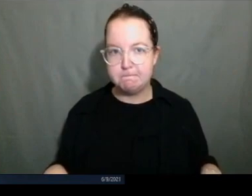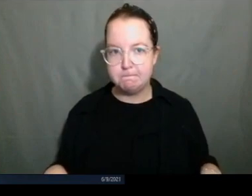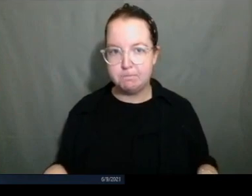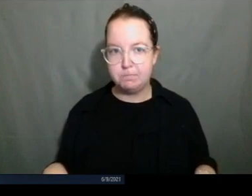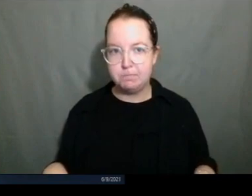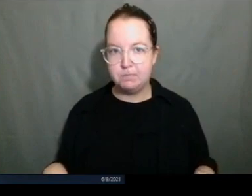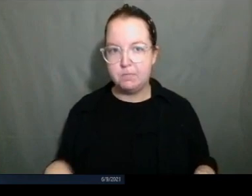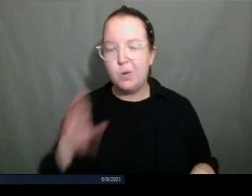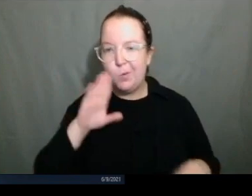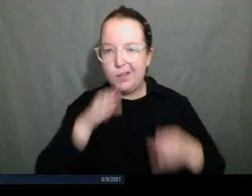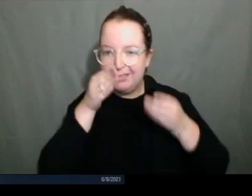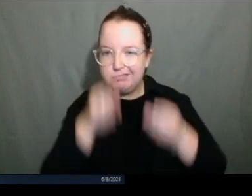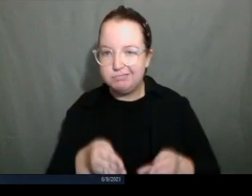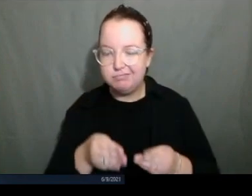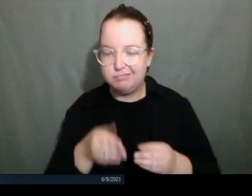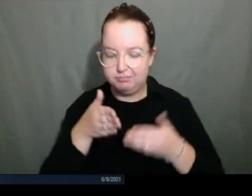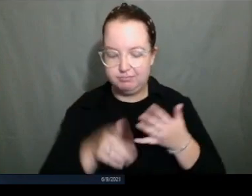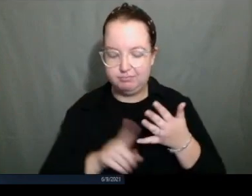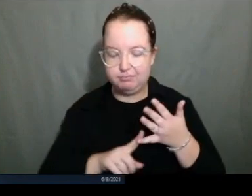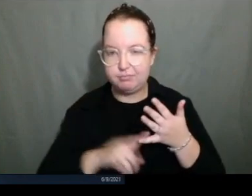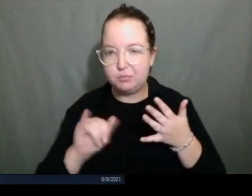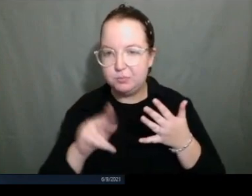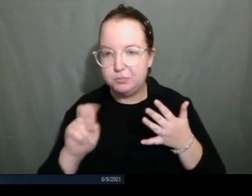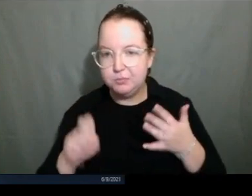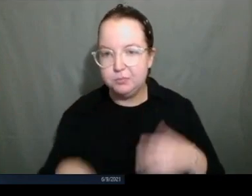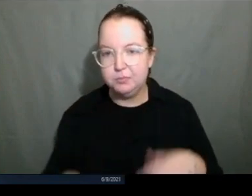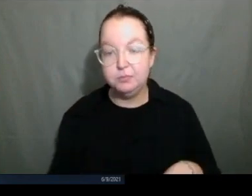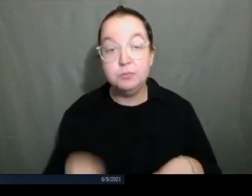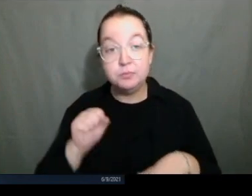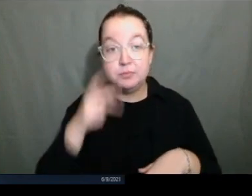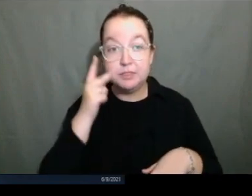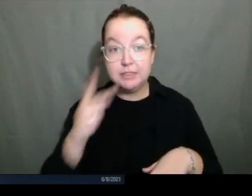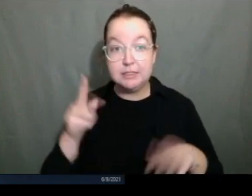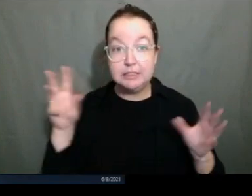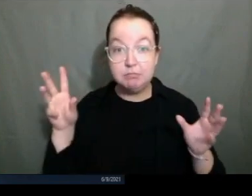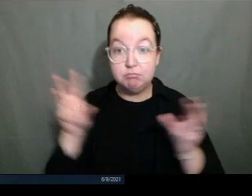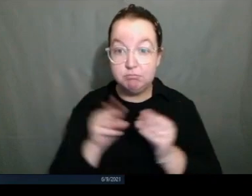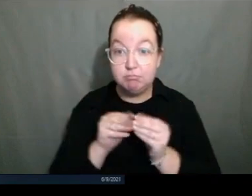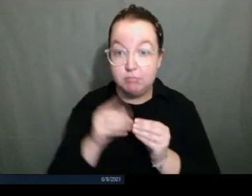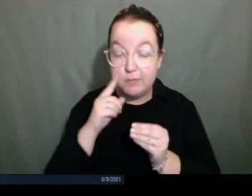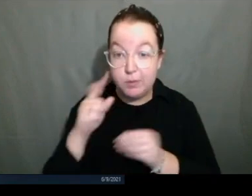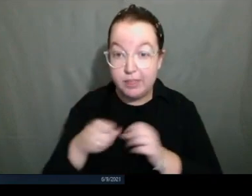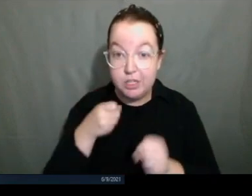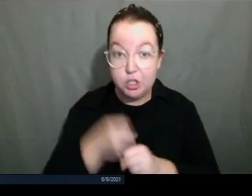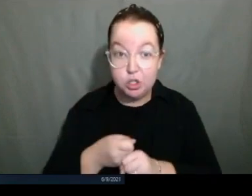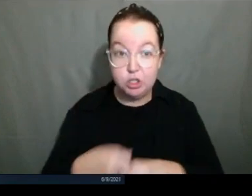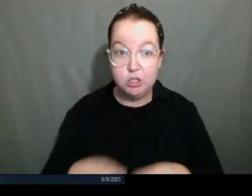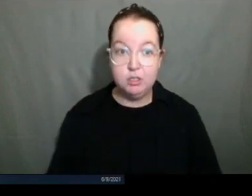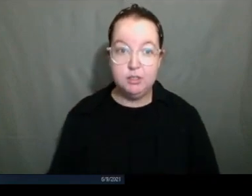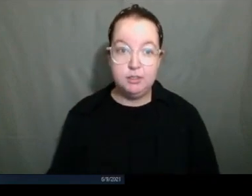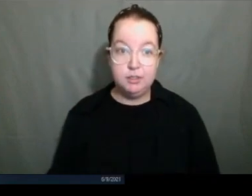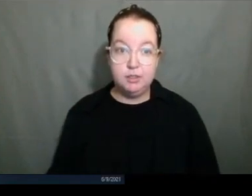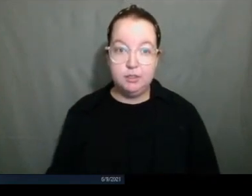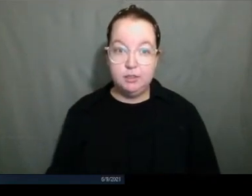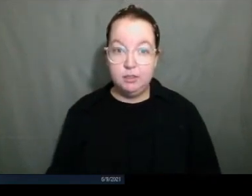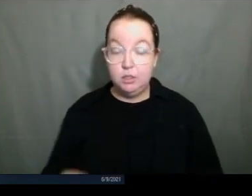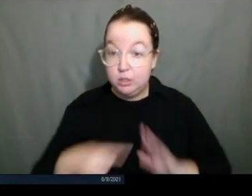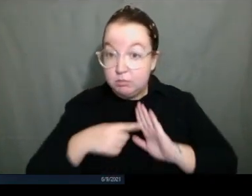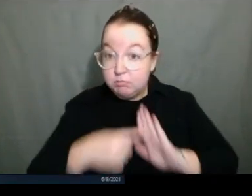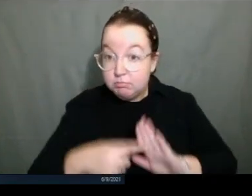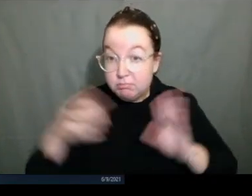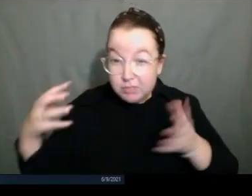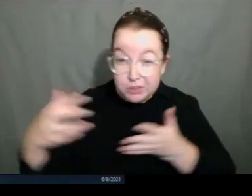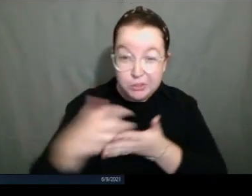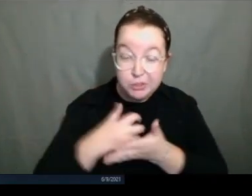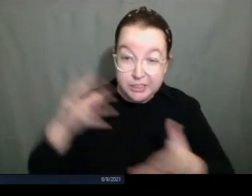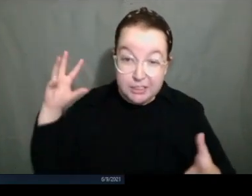June. You can also view your totals for the year under year-to-date totals. This will total up all of your